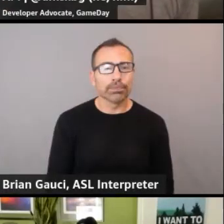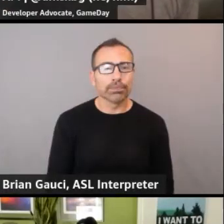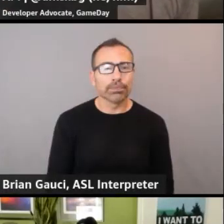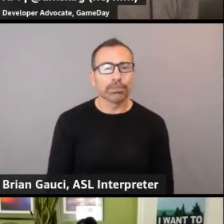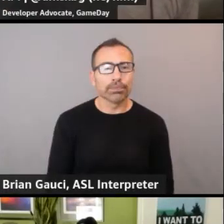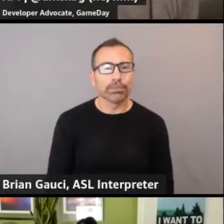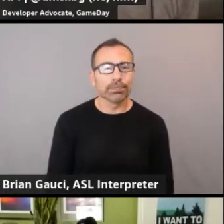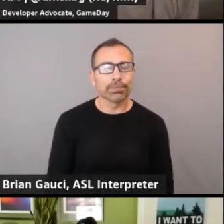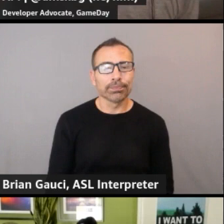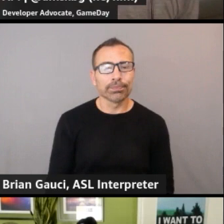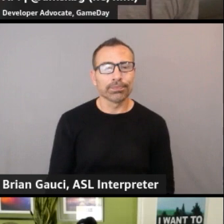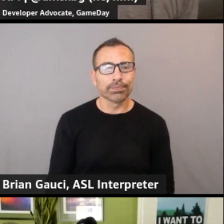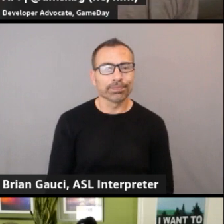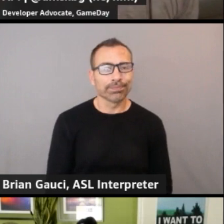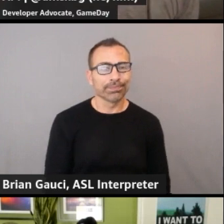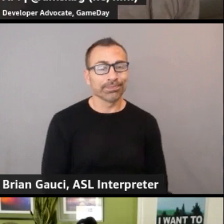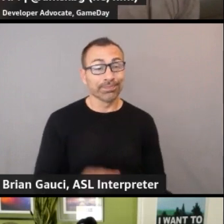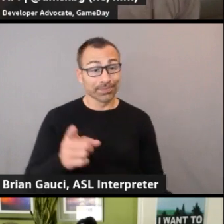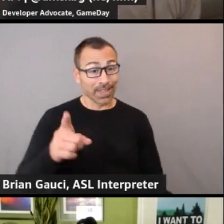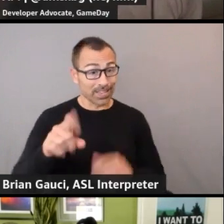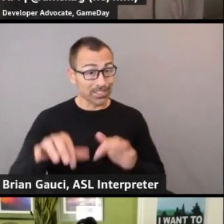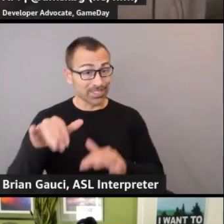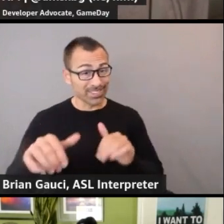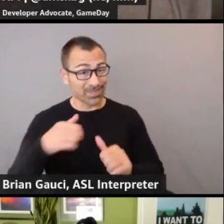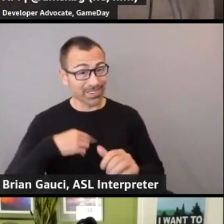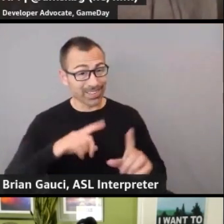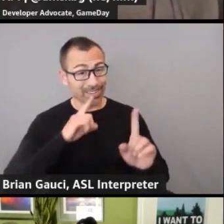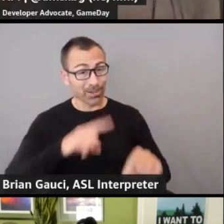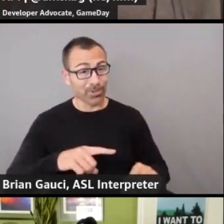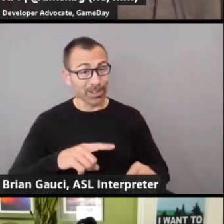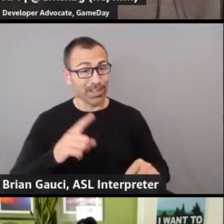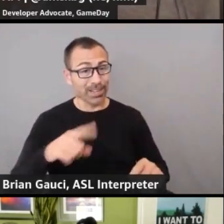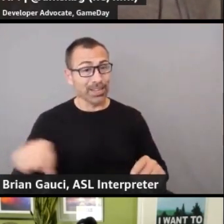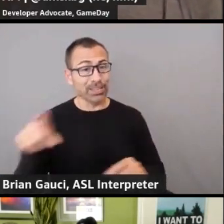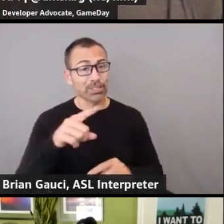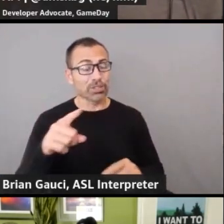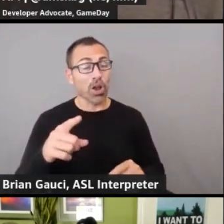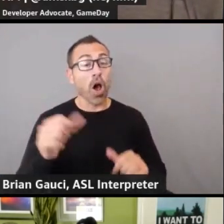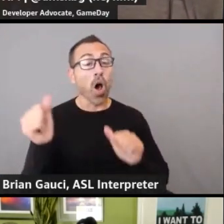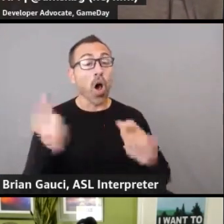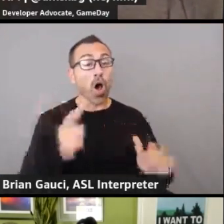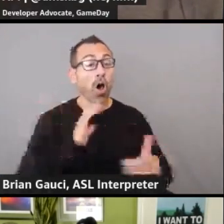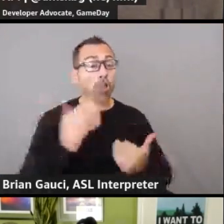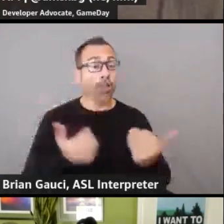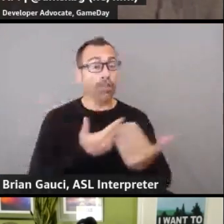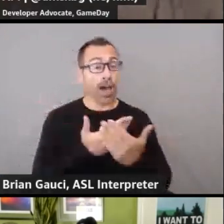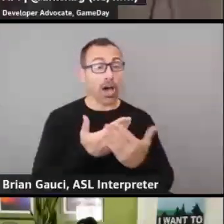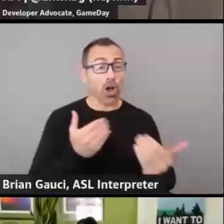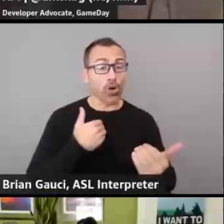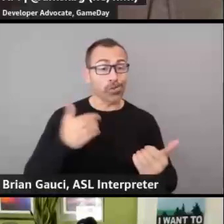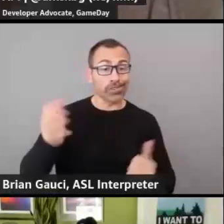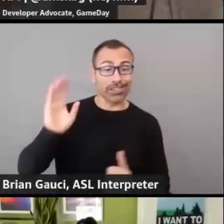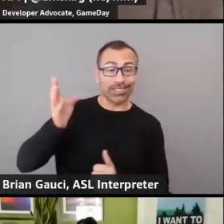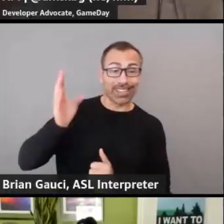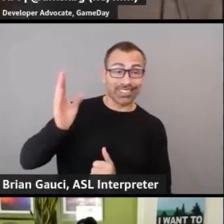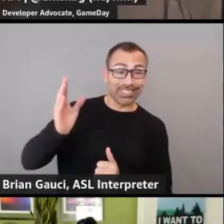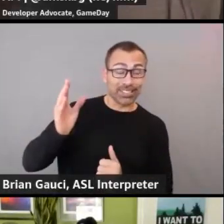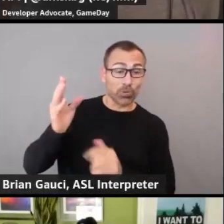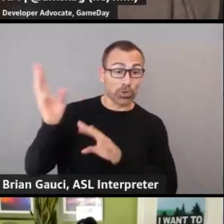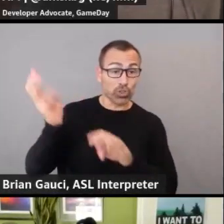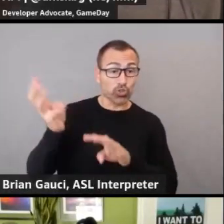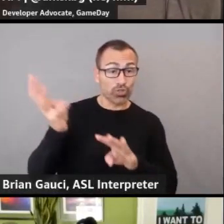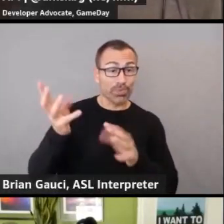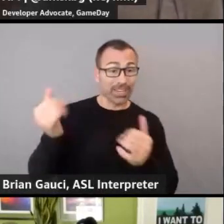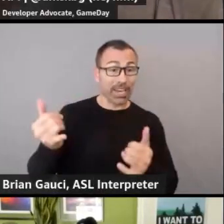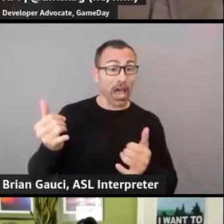As you're typing, I'll answer. All of our streams become on demand after they finish airing. So anybody who's watching now,